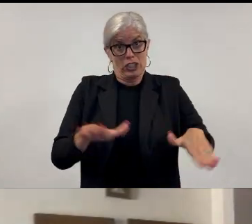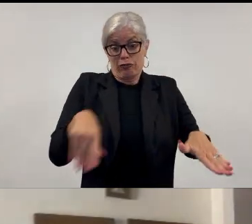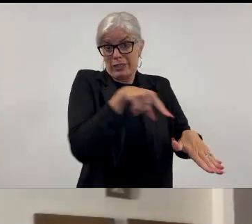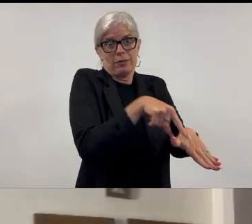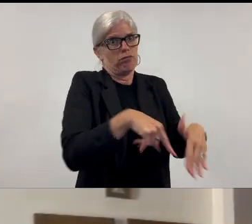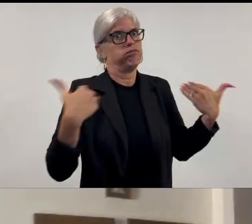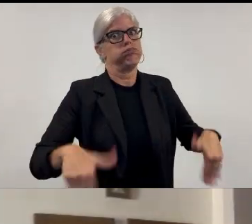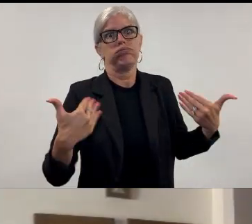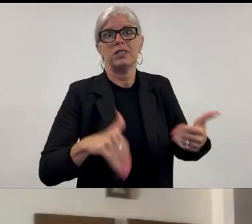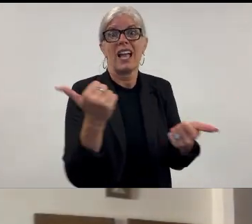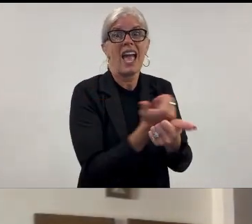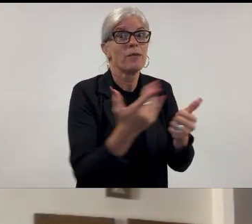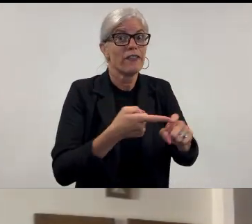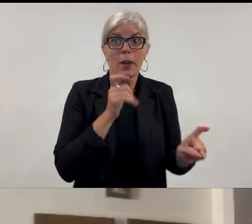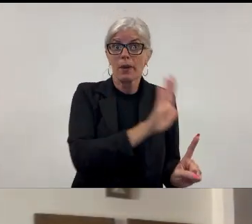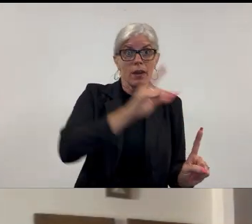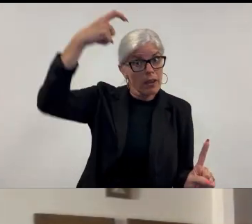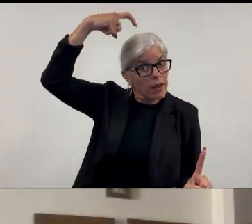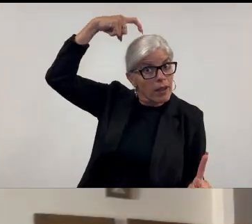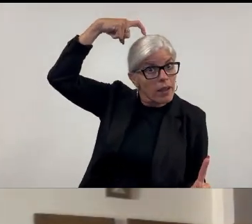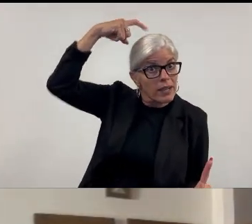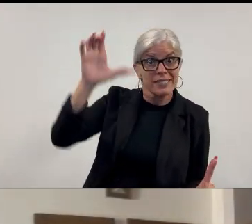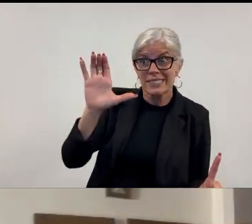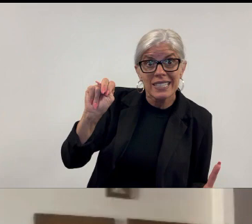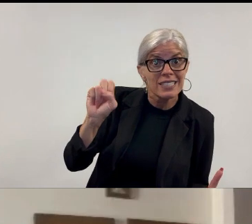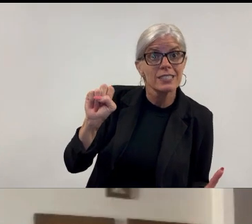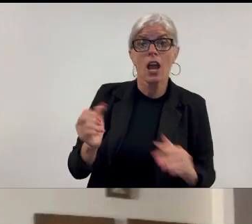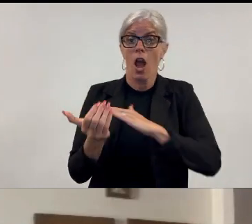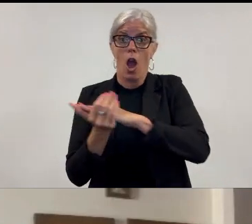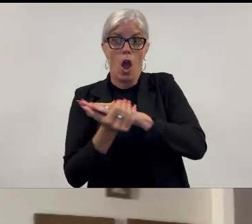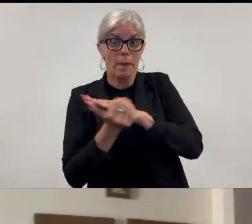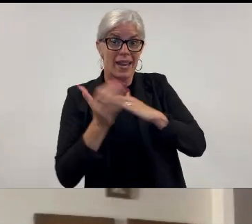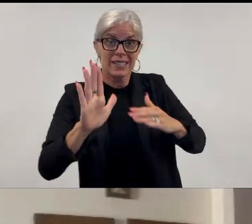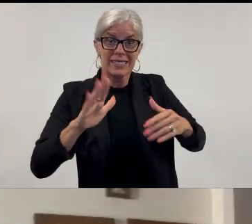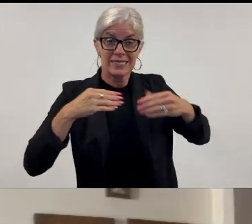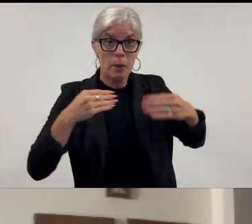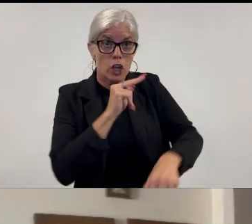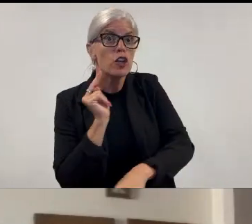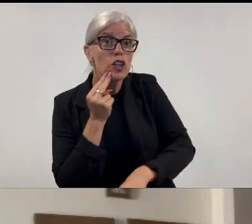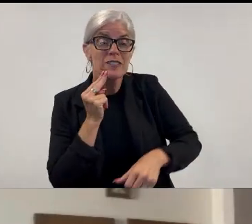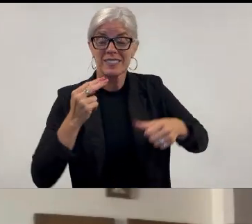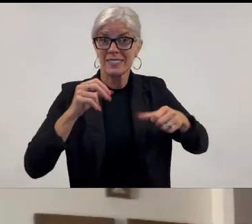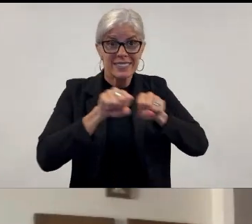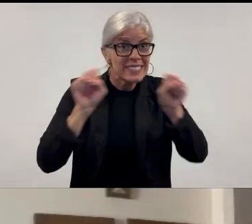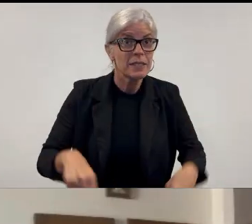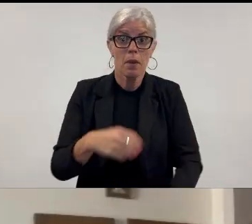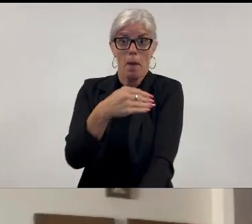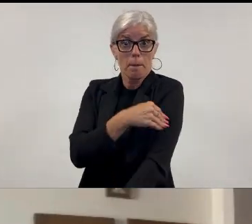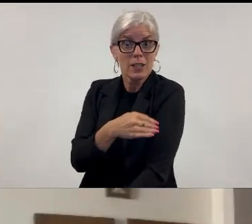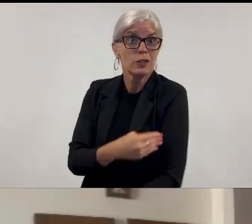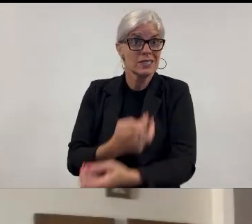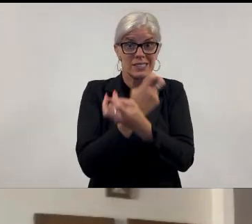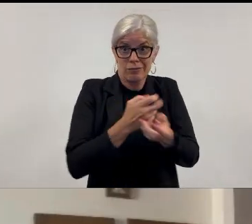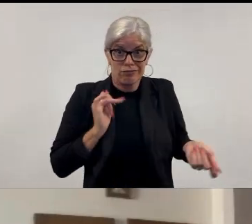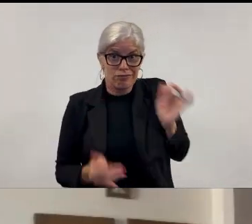we're talking about the little guys. Everything from the central nervous system to the autonomic nervous system to the